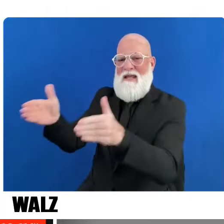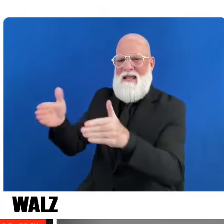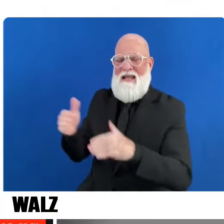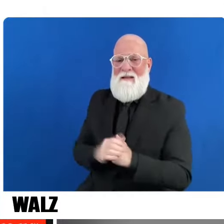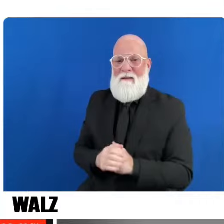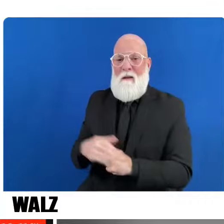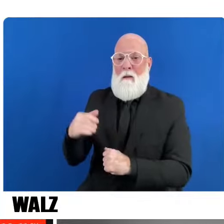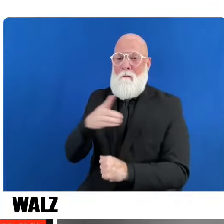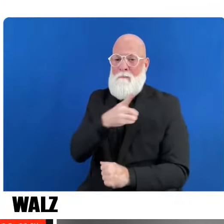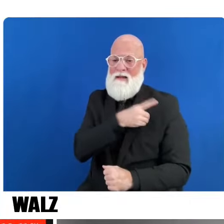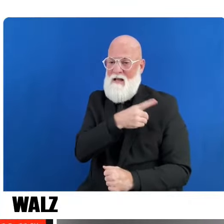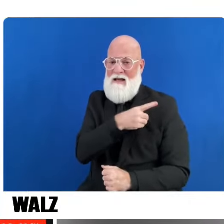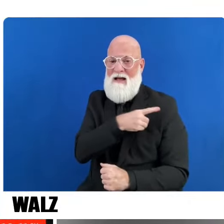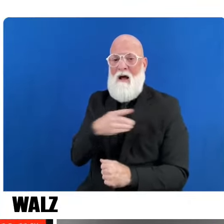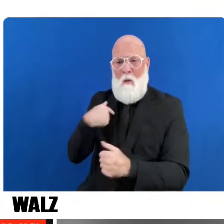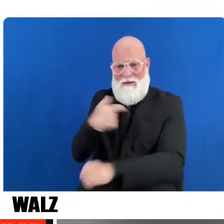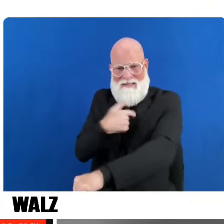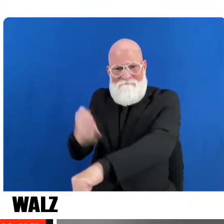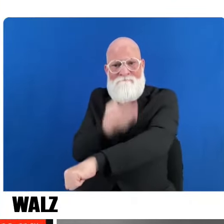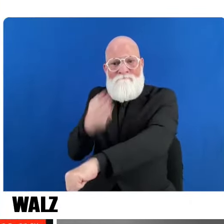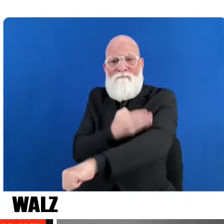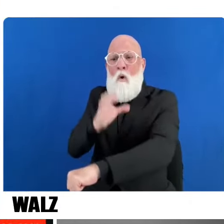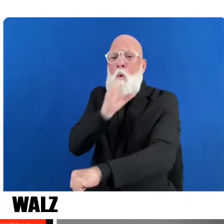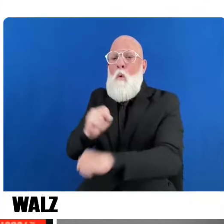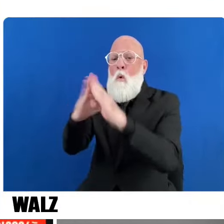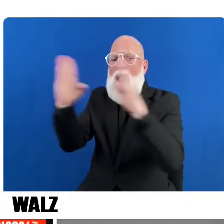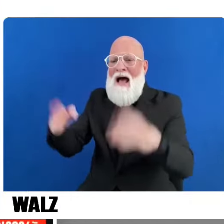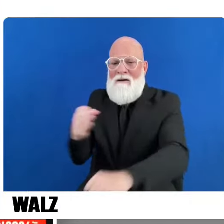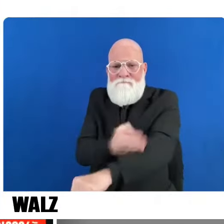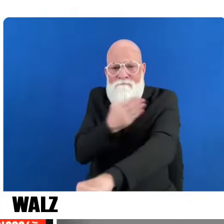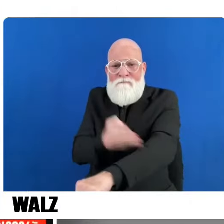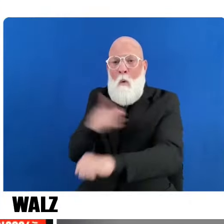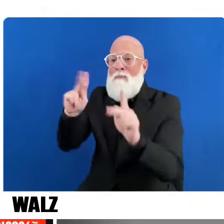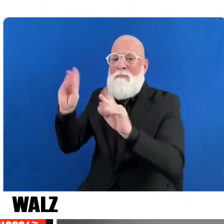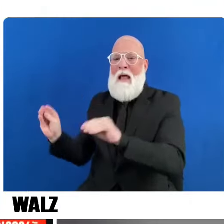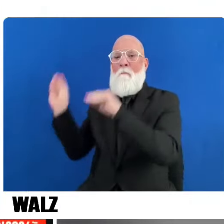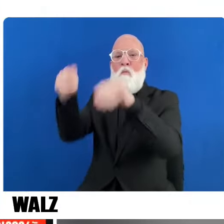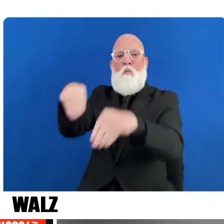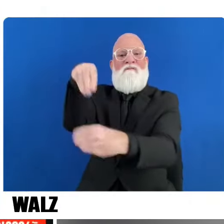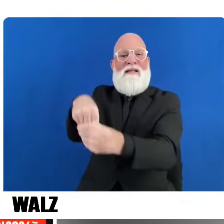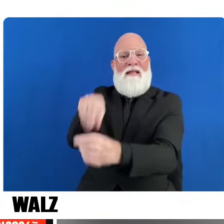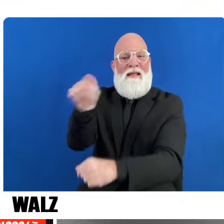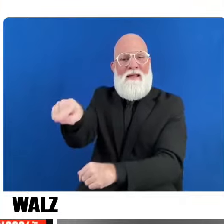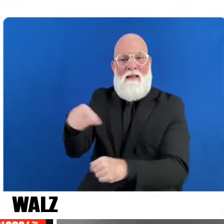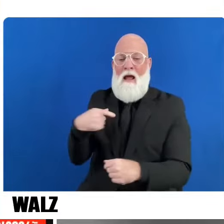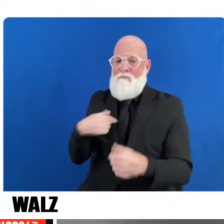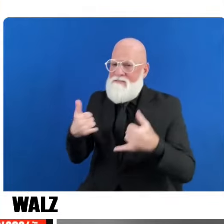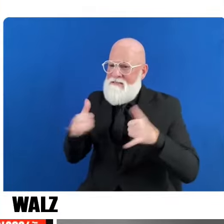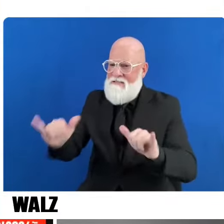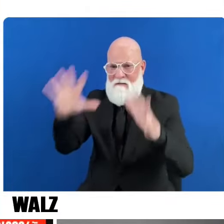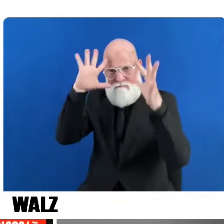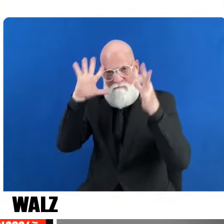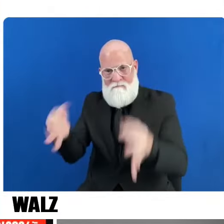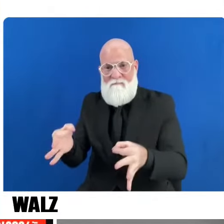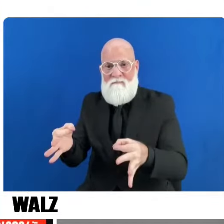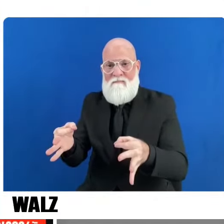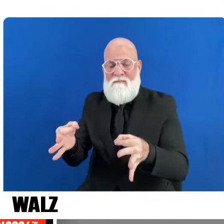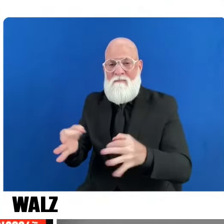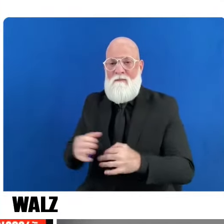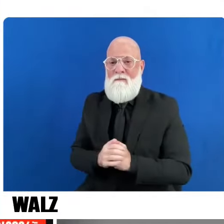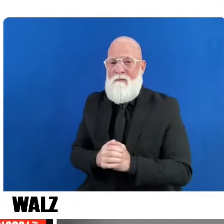make some investments. That gets people in. And I'm still on the fact on this. Economists, Senator Vance, you said you don't like the